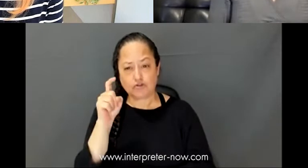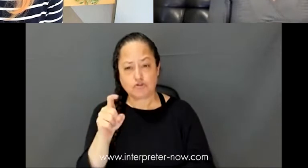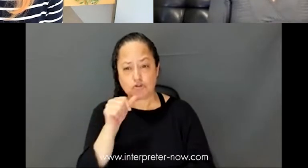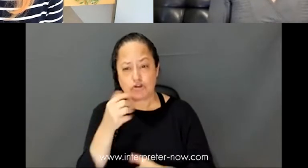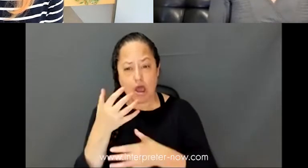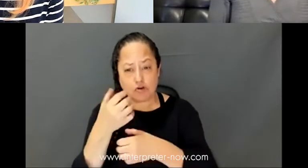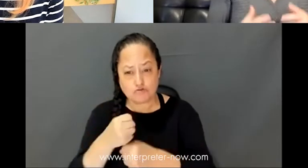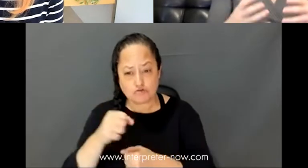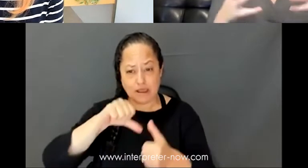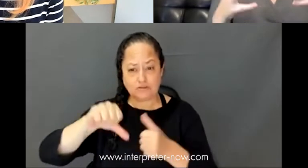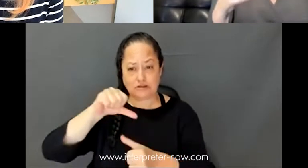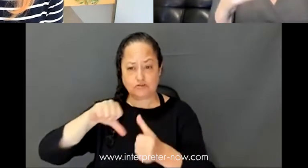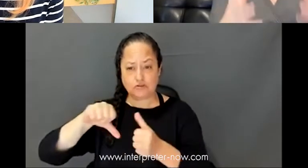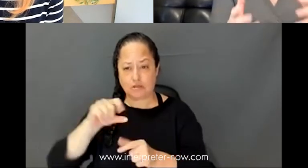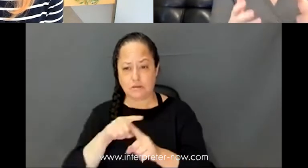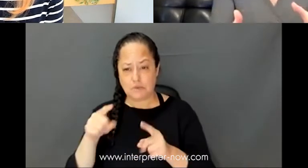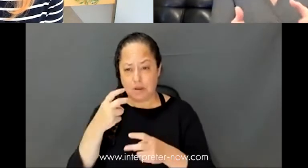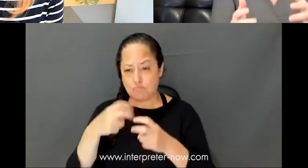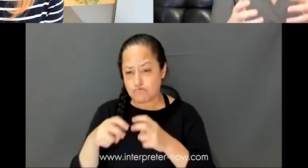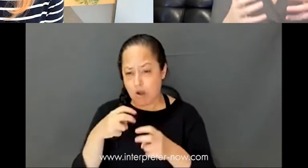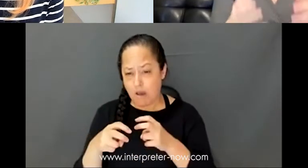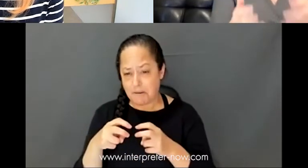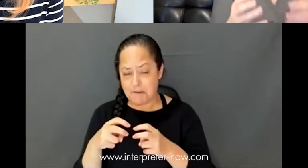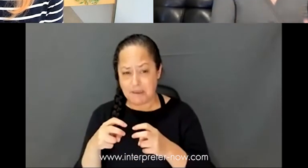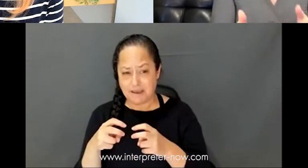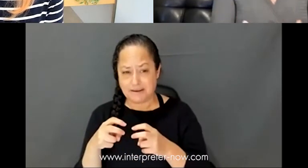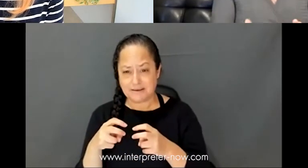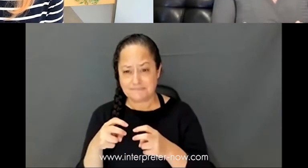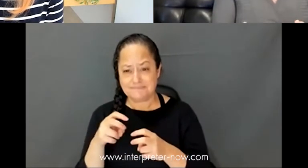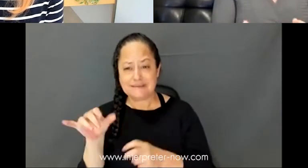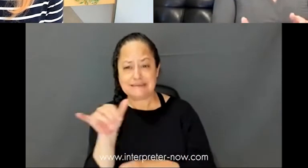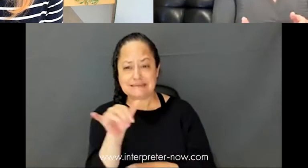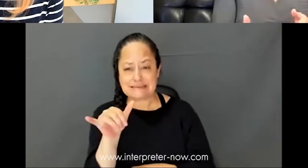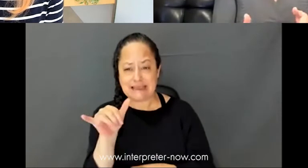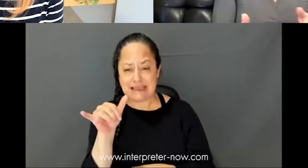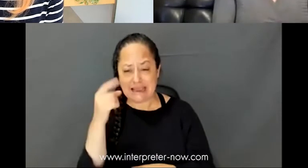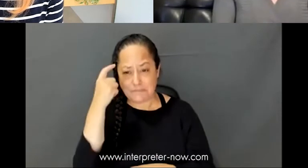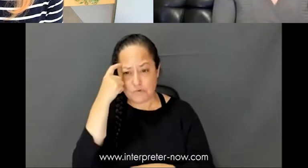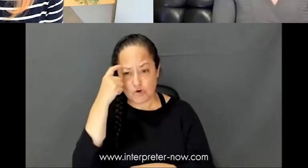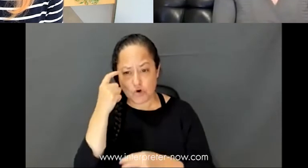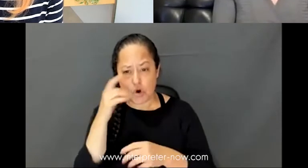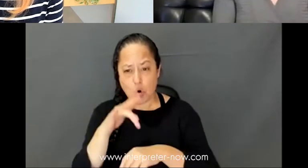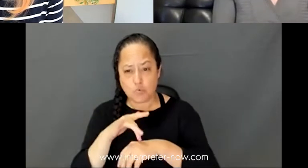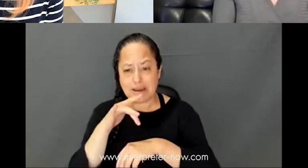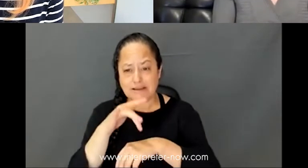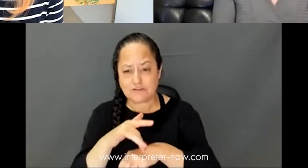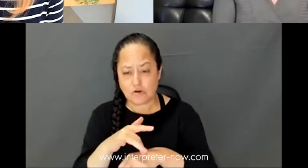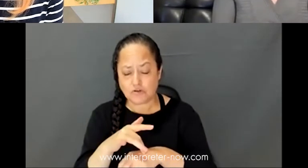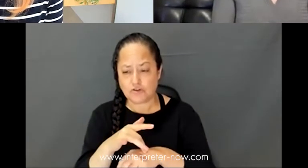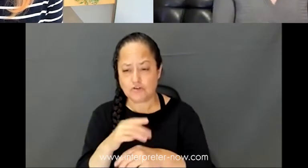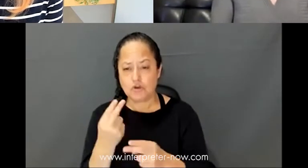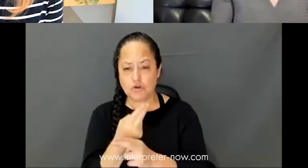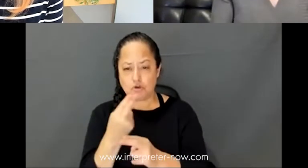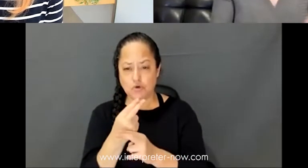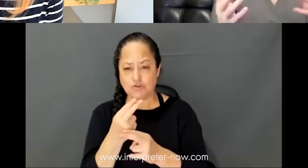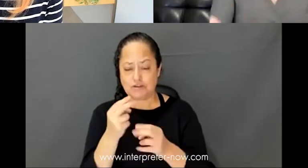another. It's problematic because, as I just implied, these are the same neural resources we're using to get our job done.